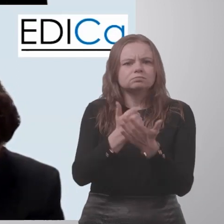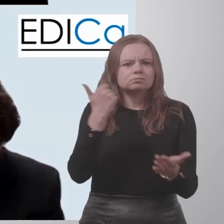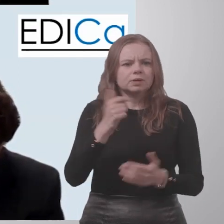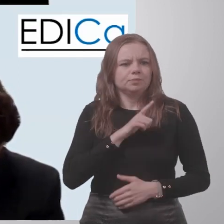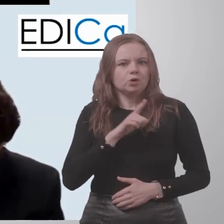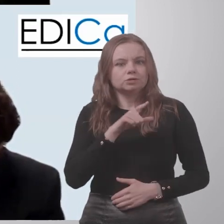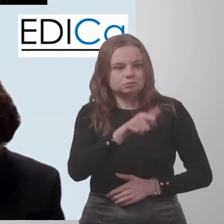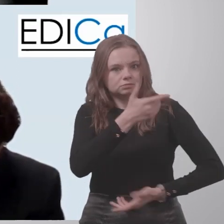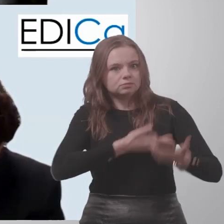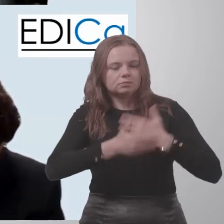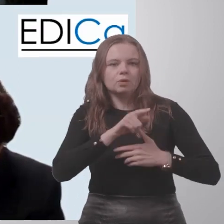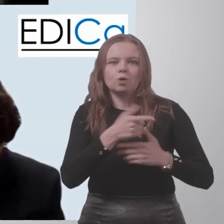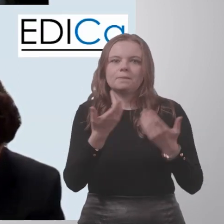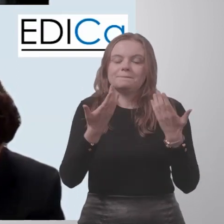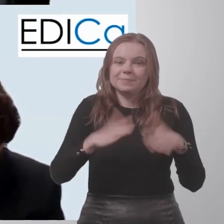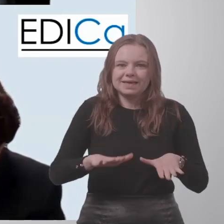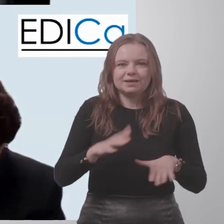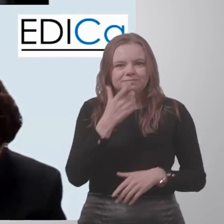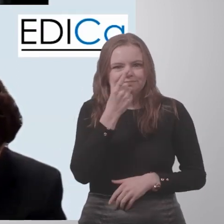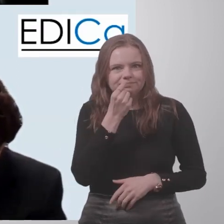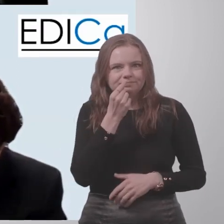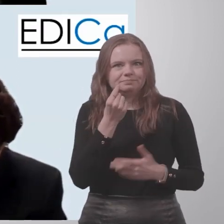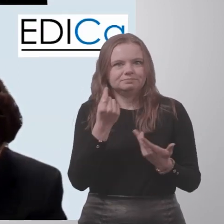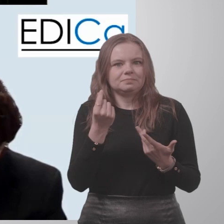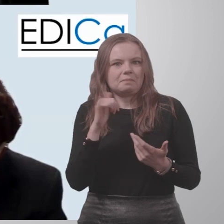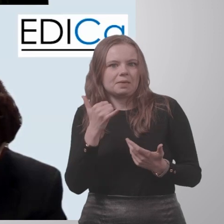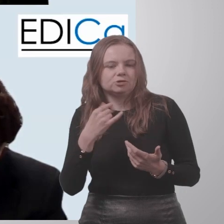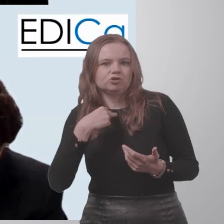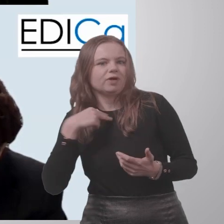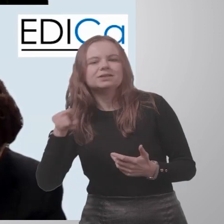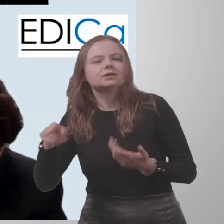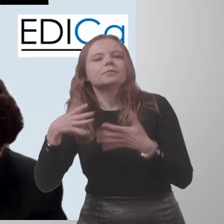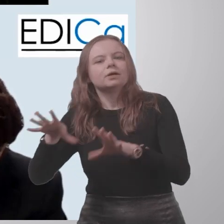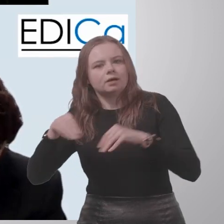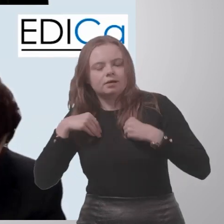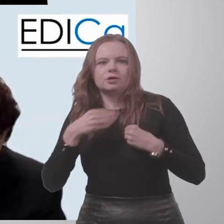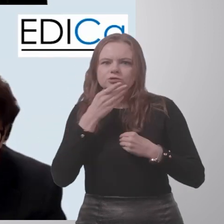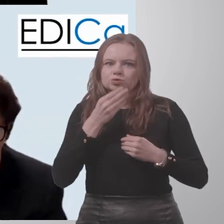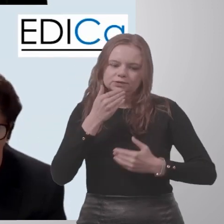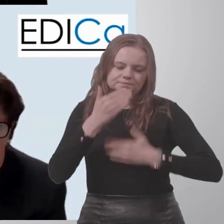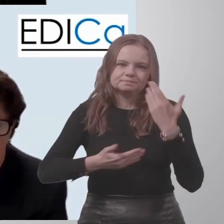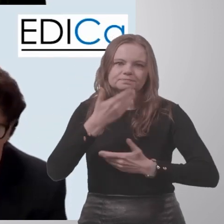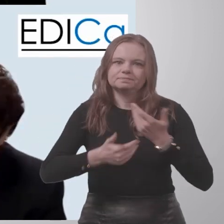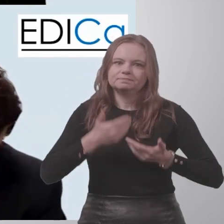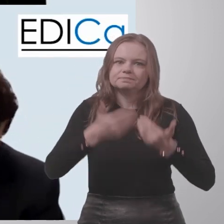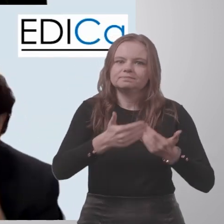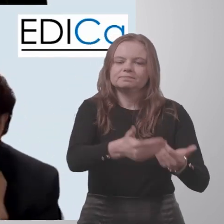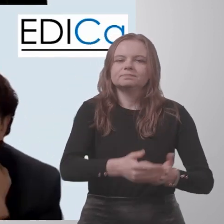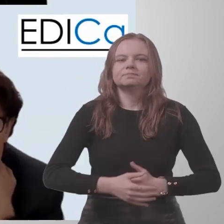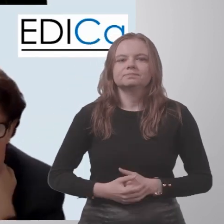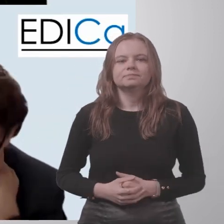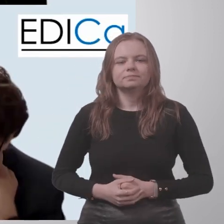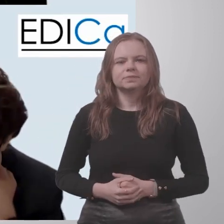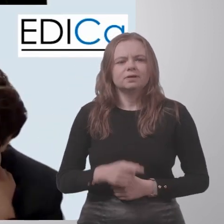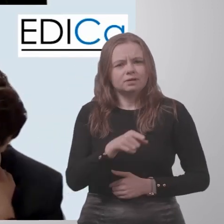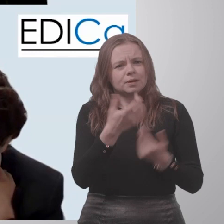respects, those things that may be deemed as regretful to really propel yourself forward against really a torrent of